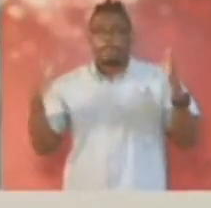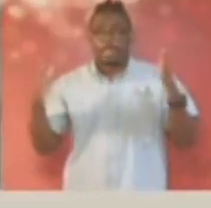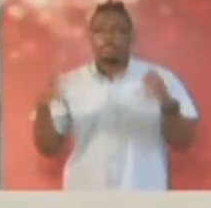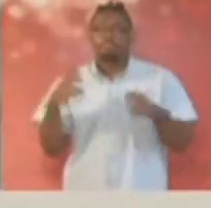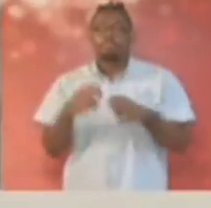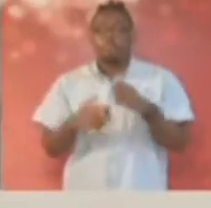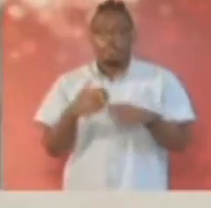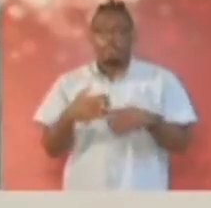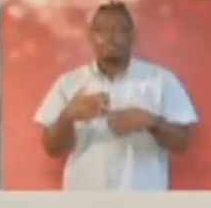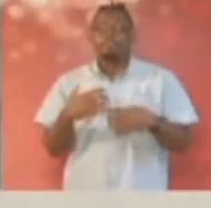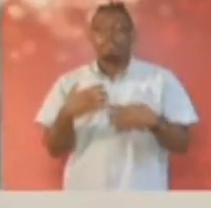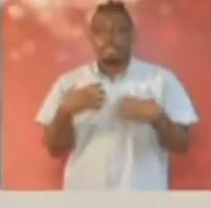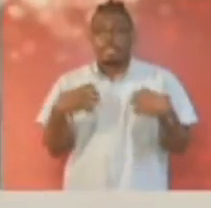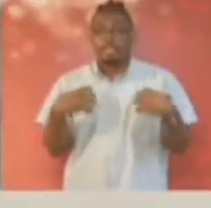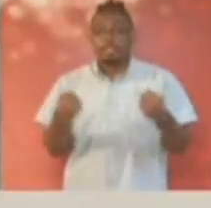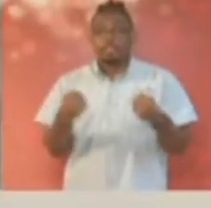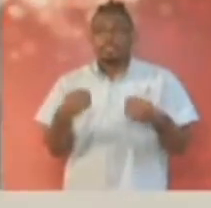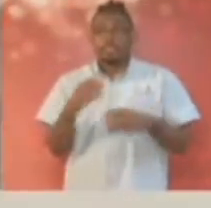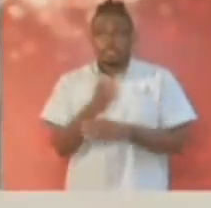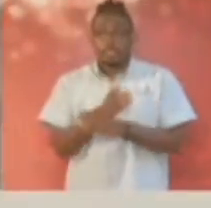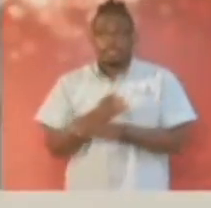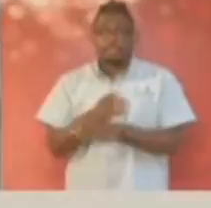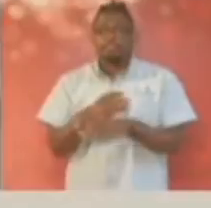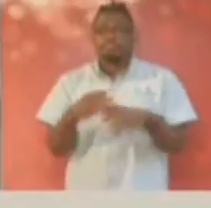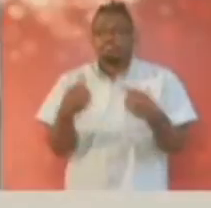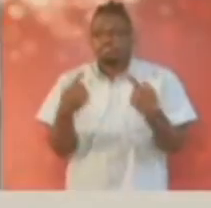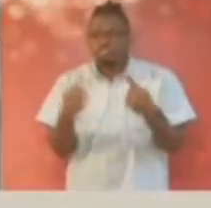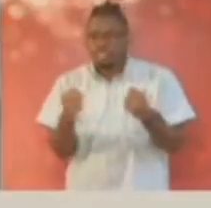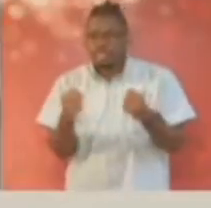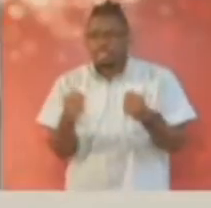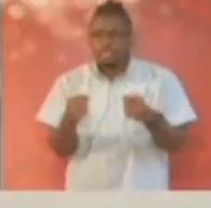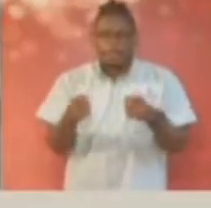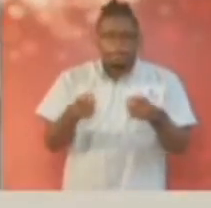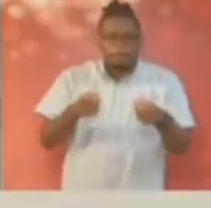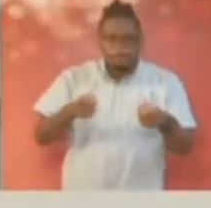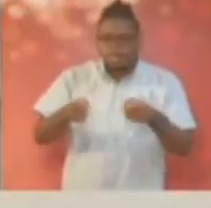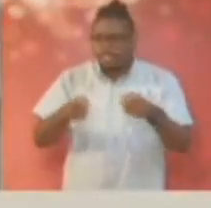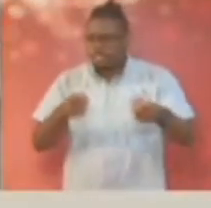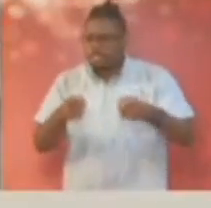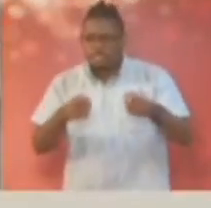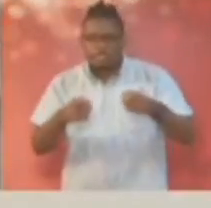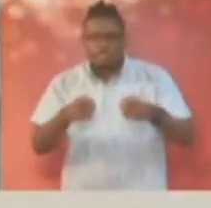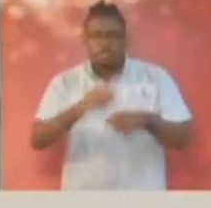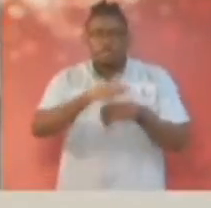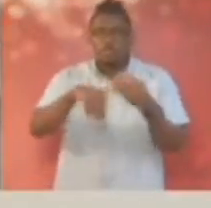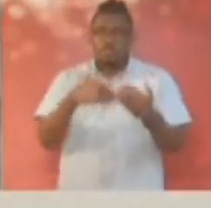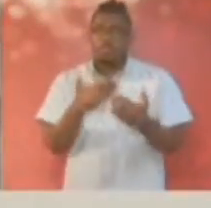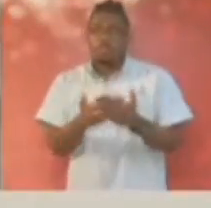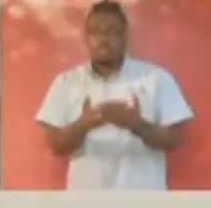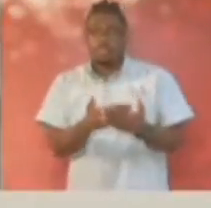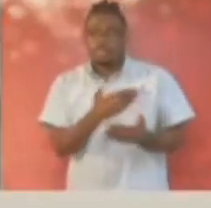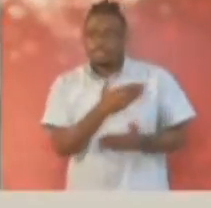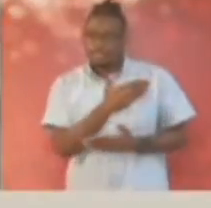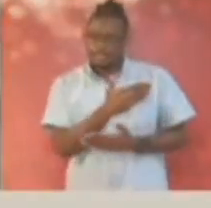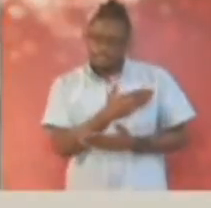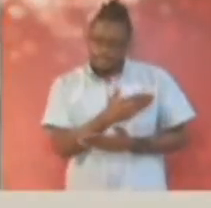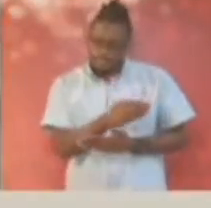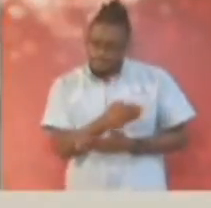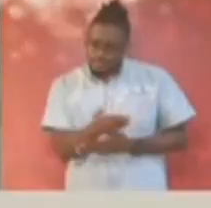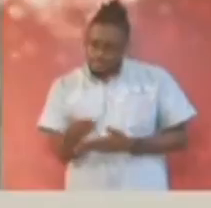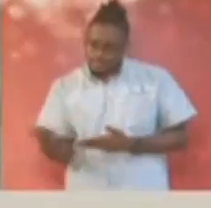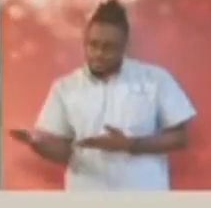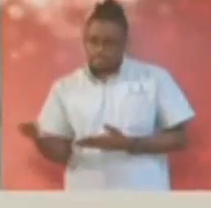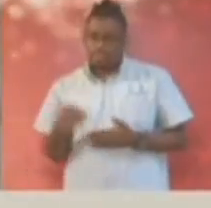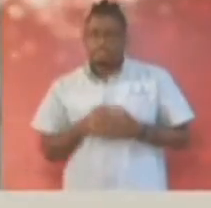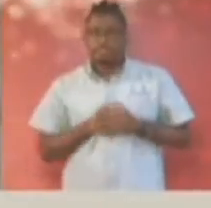at the moment, trying to manage all these things together. And like as the people say, old people say, it's like riding your bicycle and